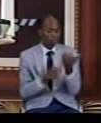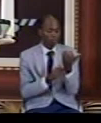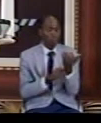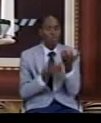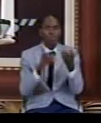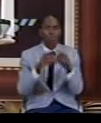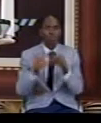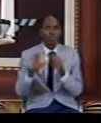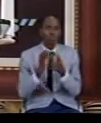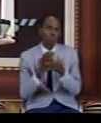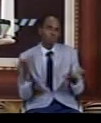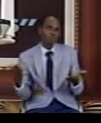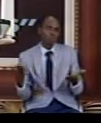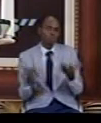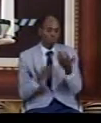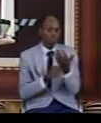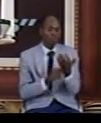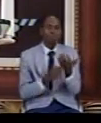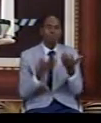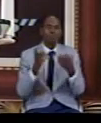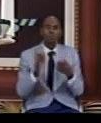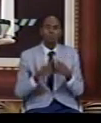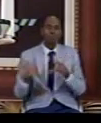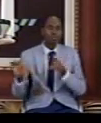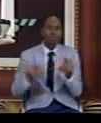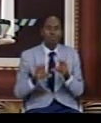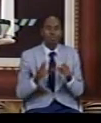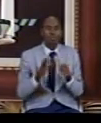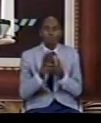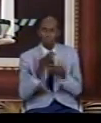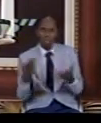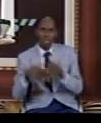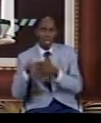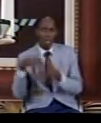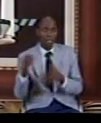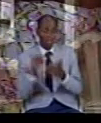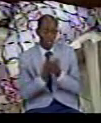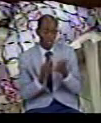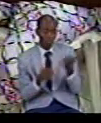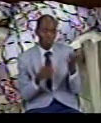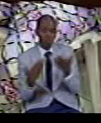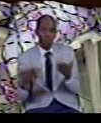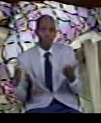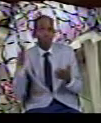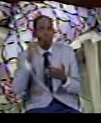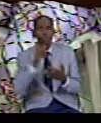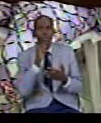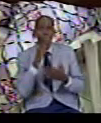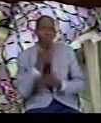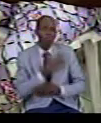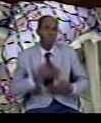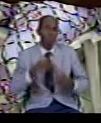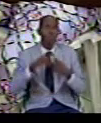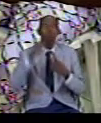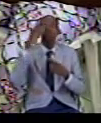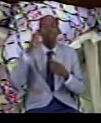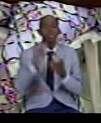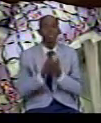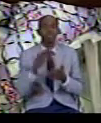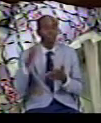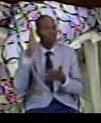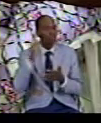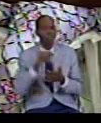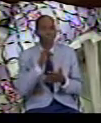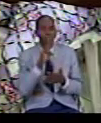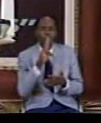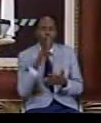something. Self wants you to act something out, and that thing will not please the Lord, and that thing will not go well down with the Lord,